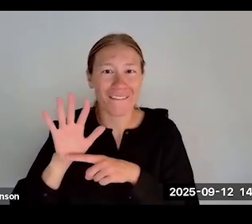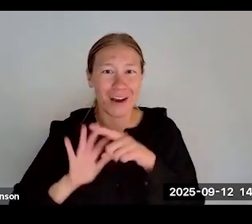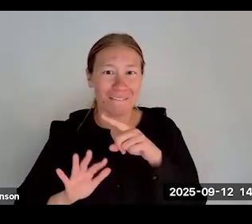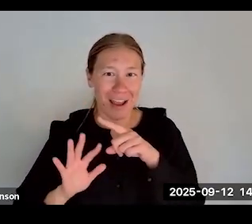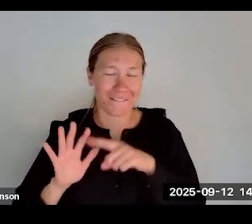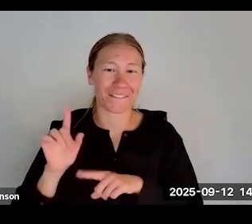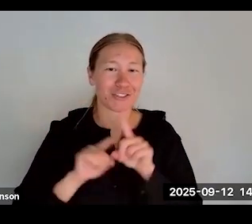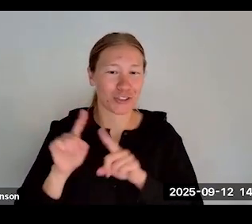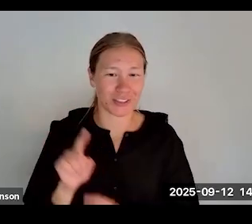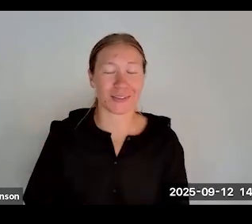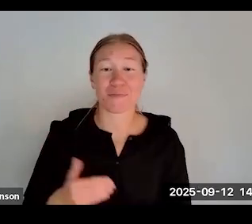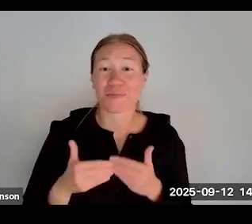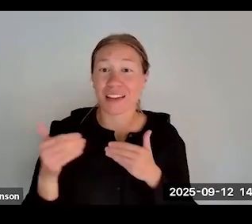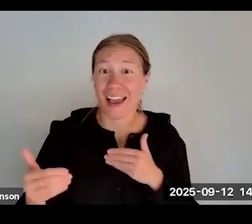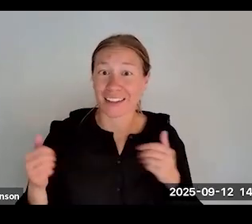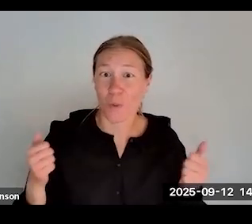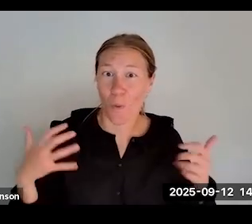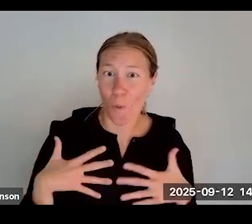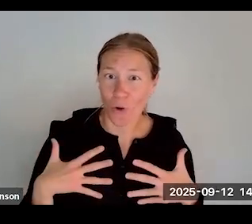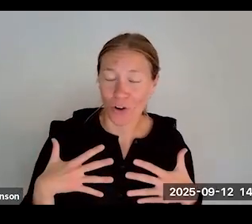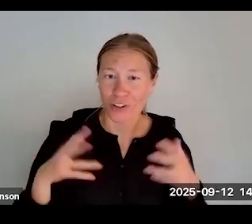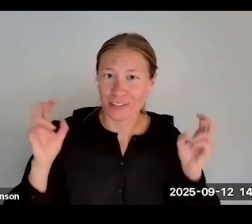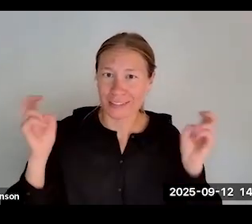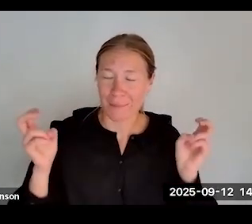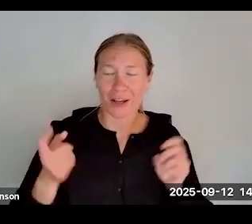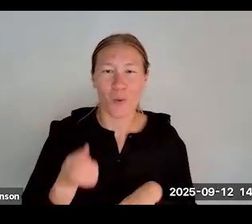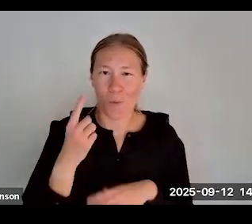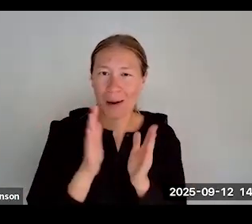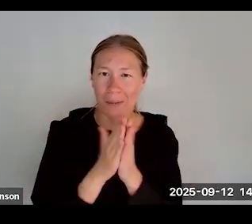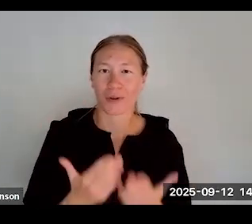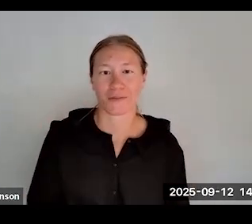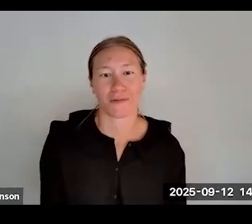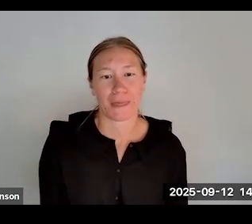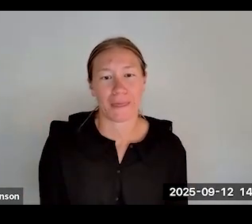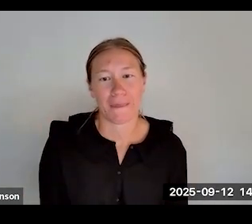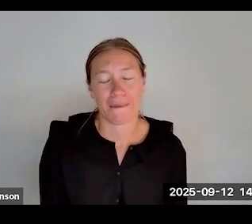All right, the next genre is horror. I've got one book to talk about.